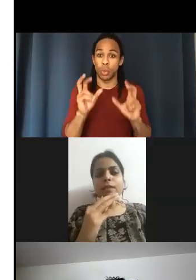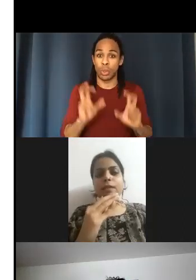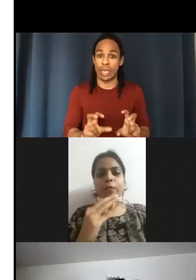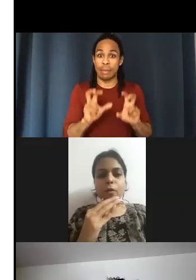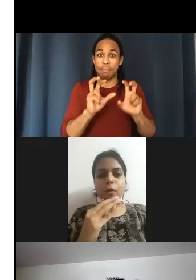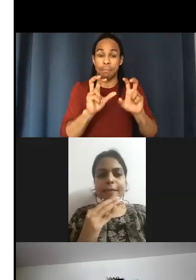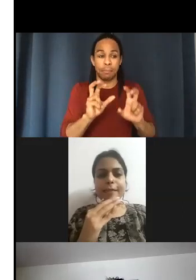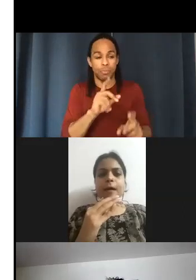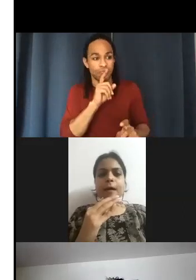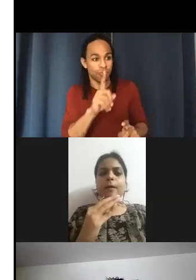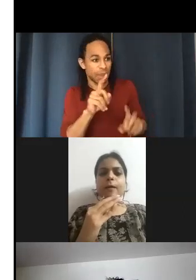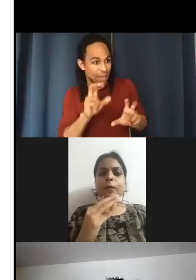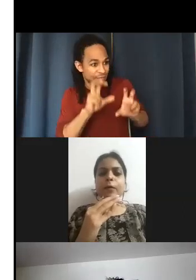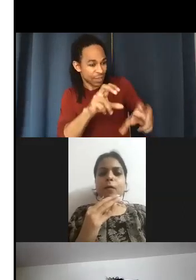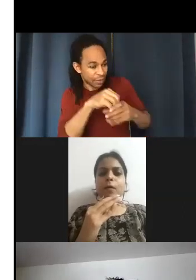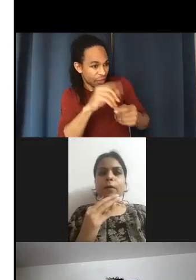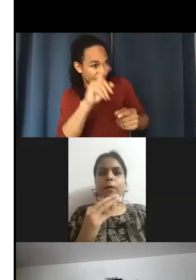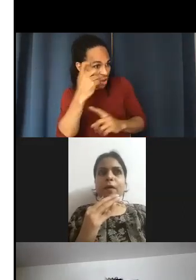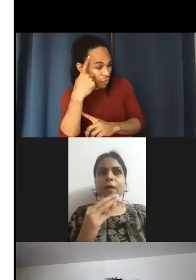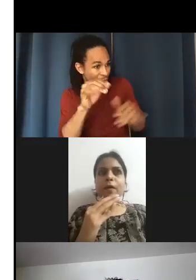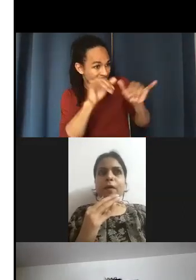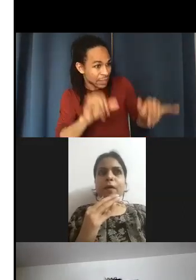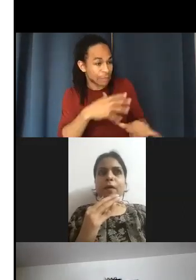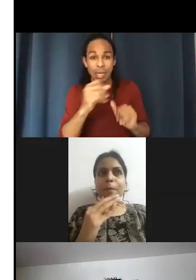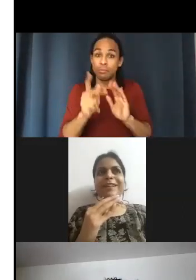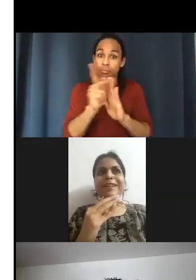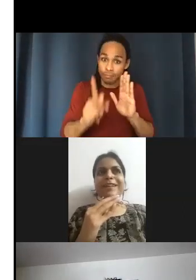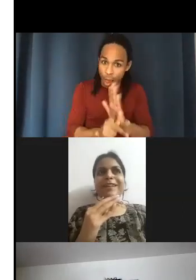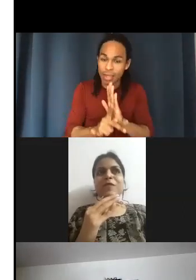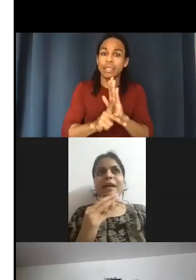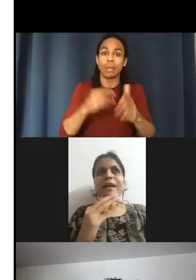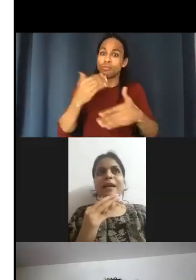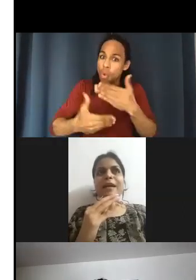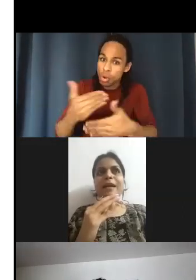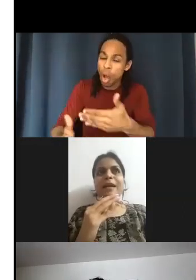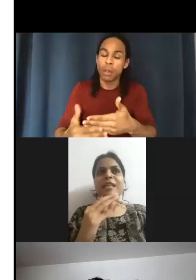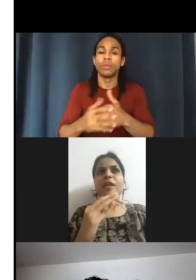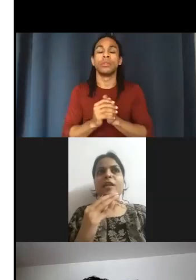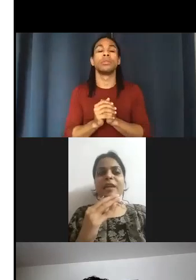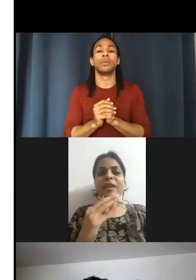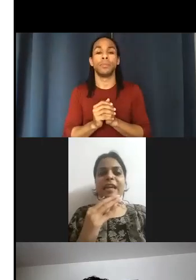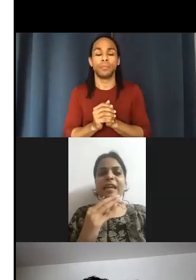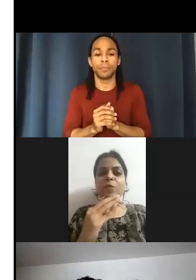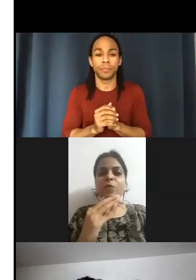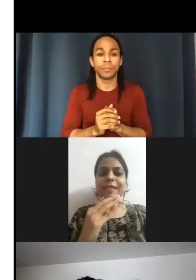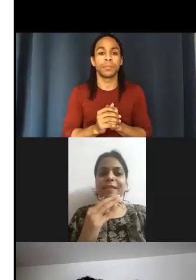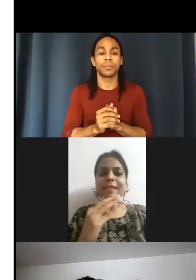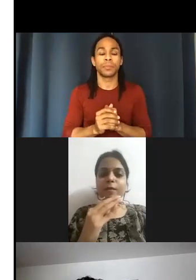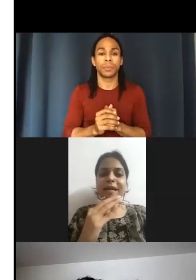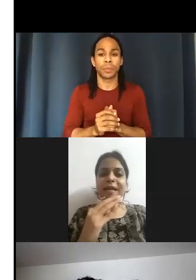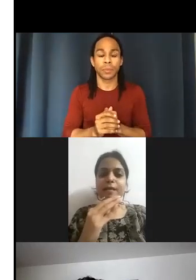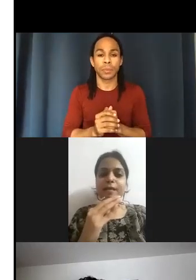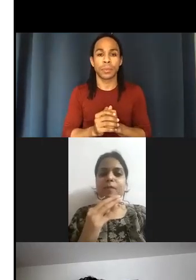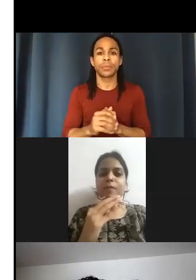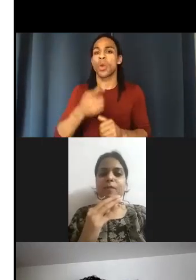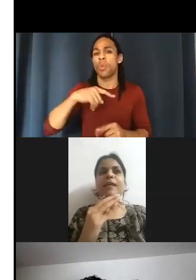and protocols and keeping in mind, because we as part of our work, we have been engaging with these systems, with the